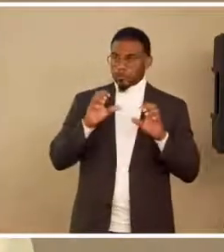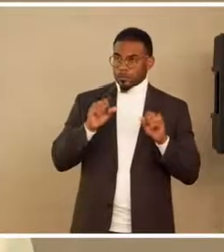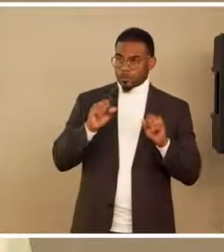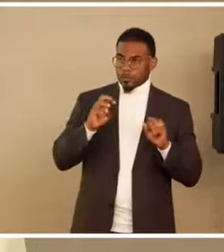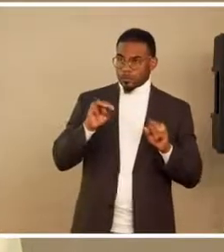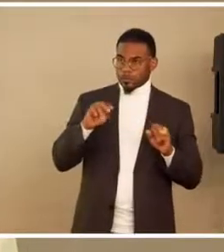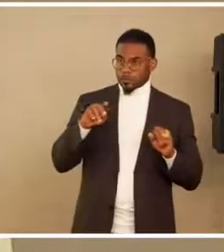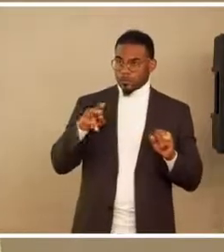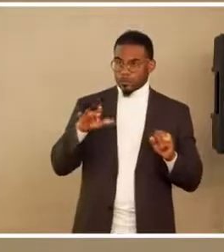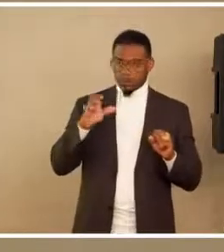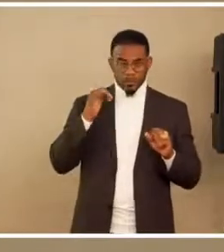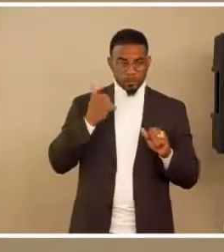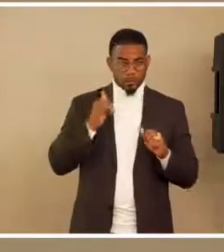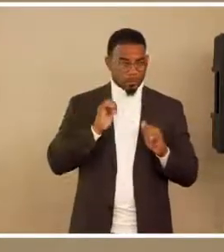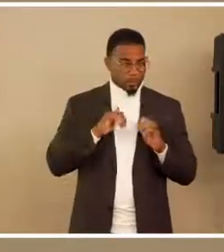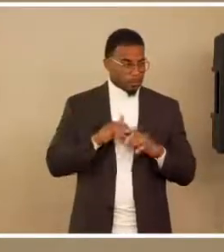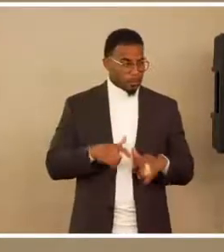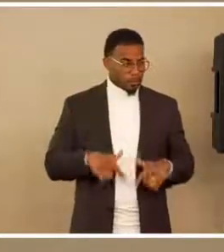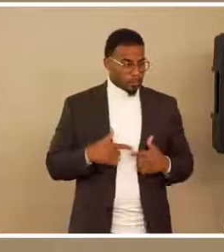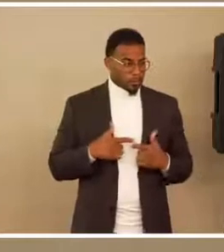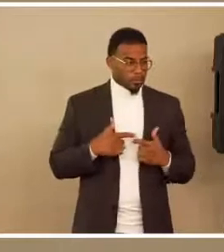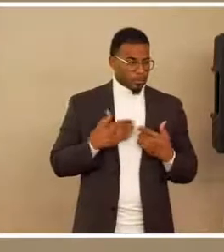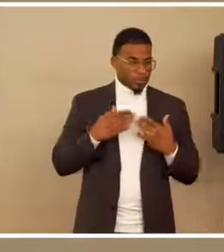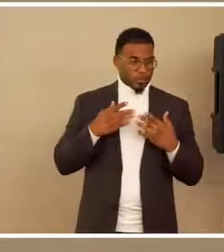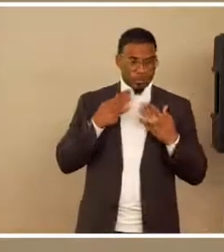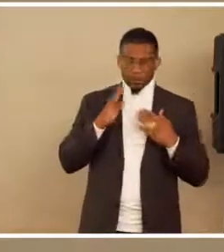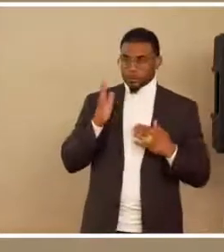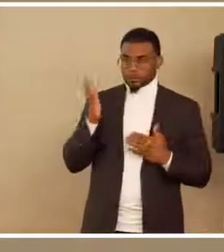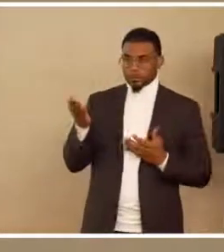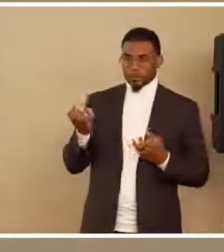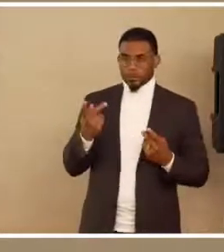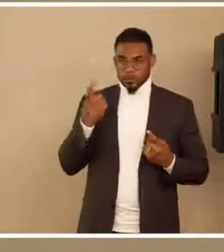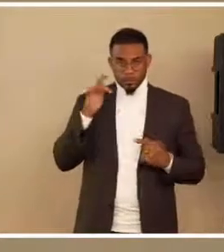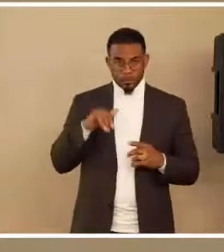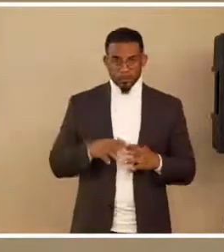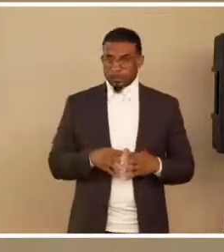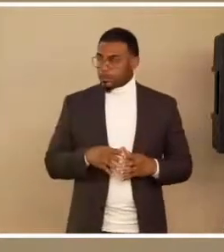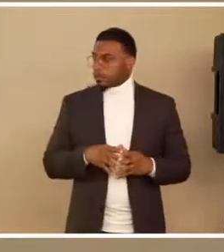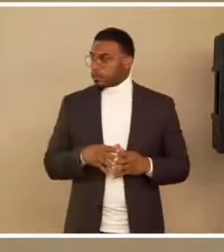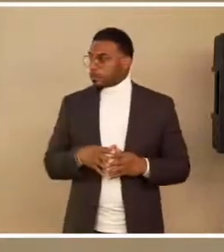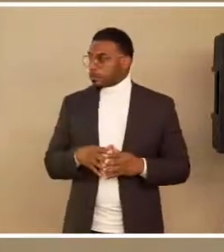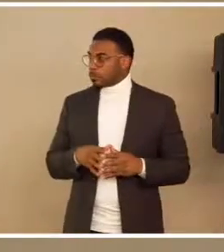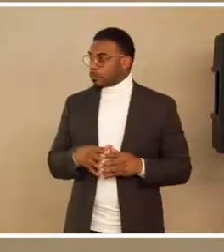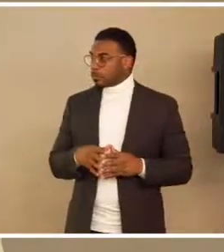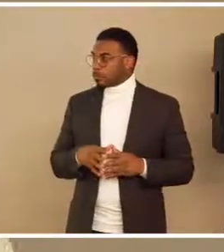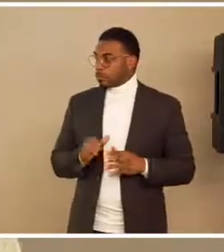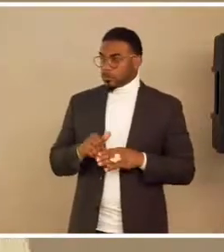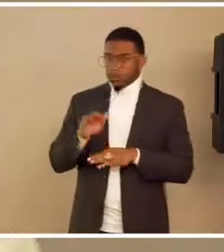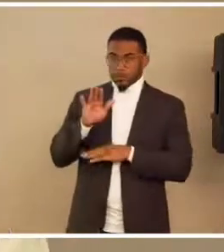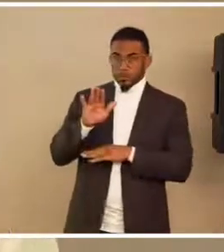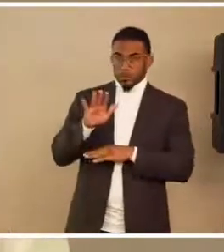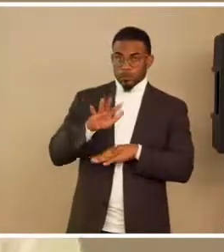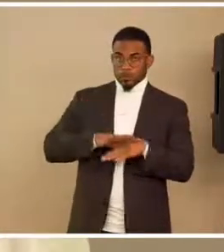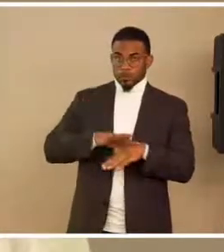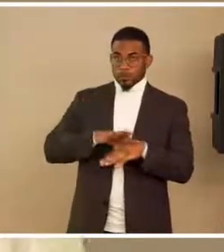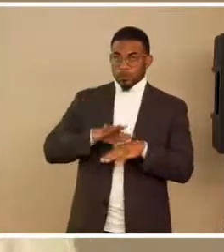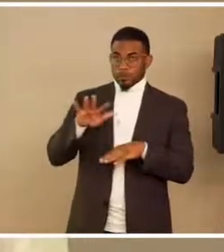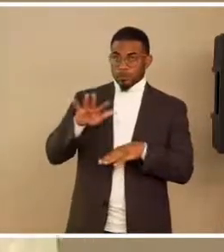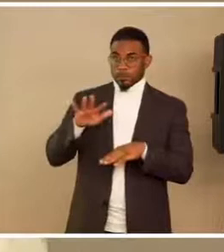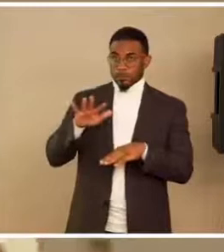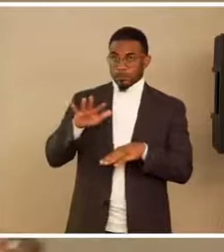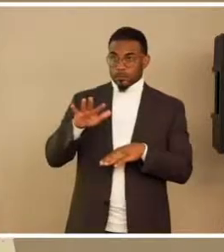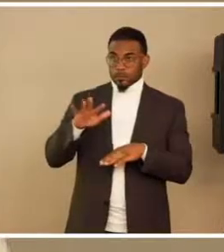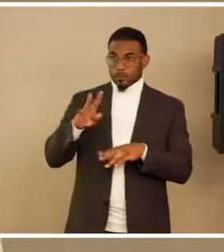dynamic monologue. So if there are any actors in your life or public speakers, bring them back for that. In the afternoon at 5,